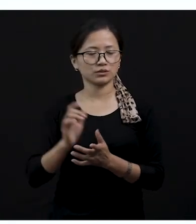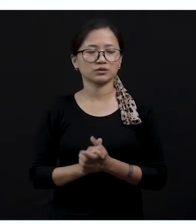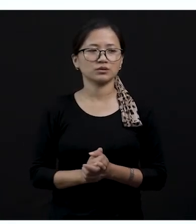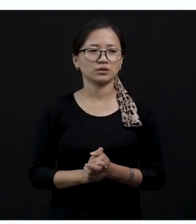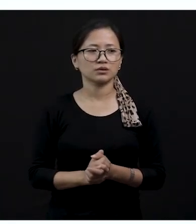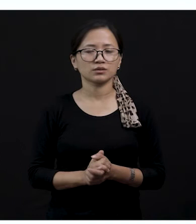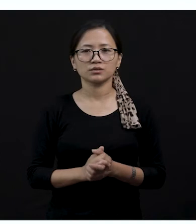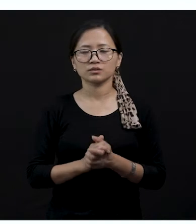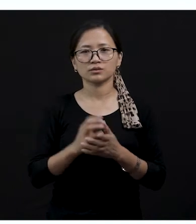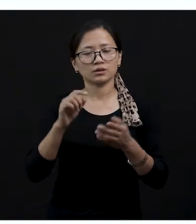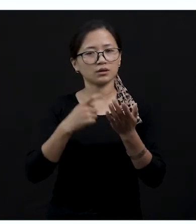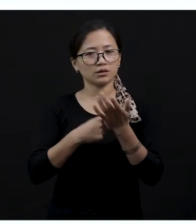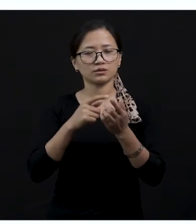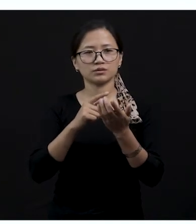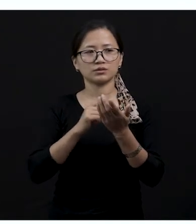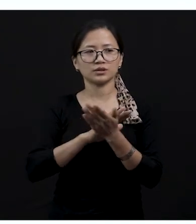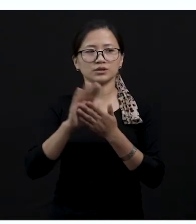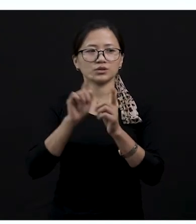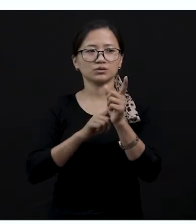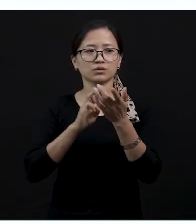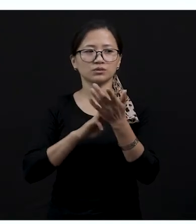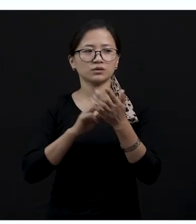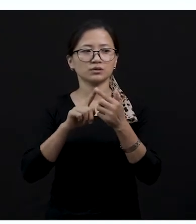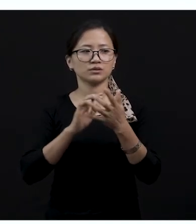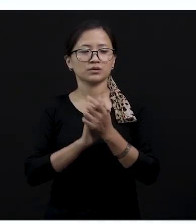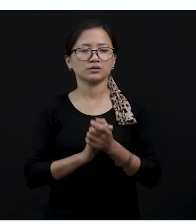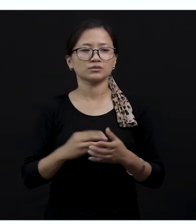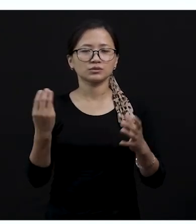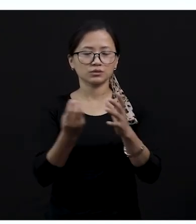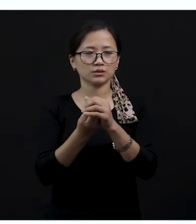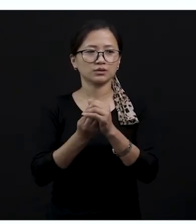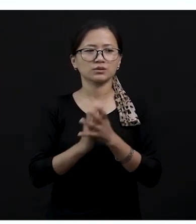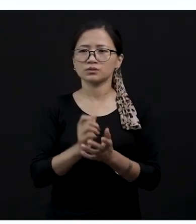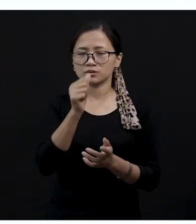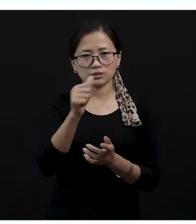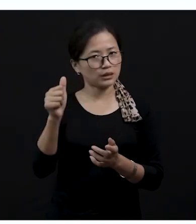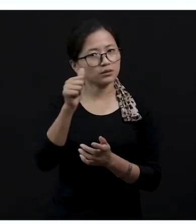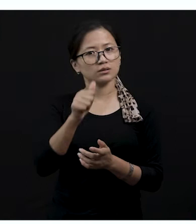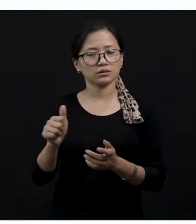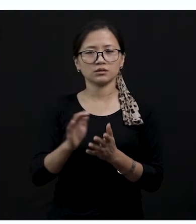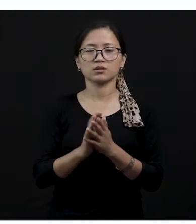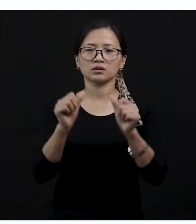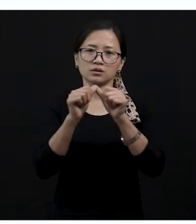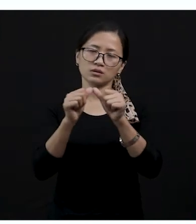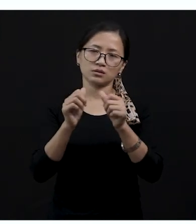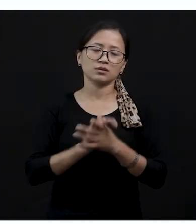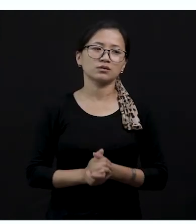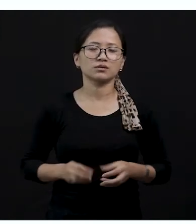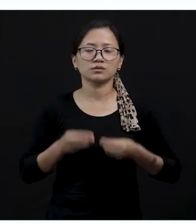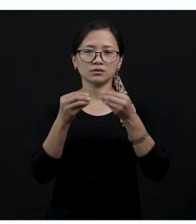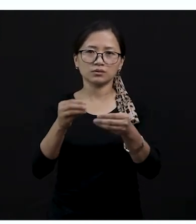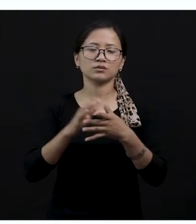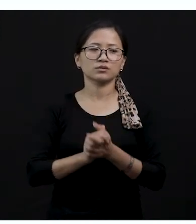they rhyme together. So let's mention them with A, okay? We will try to give